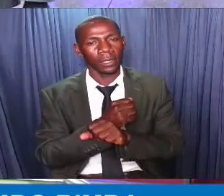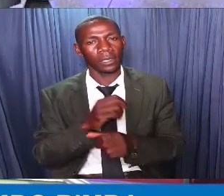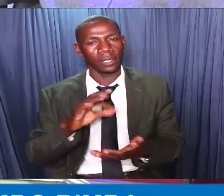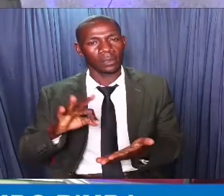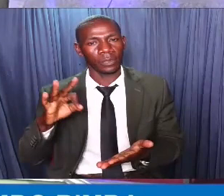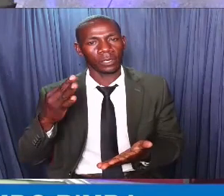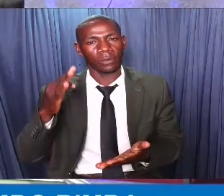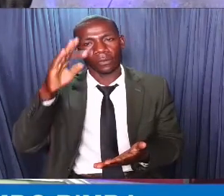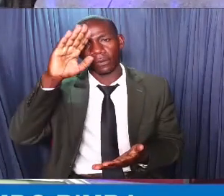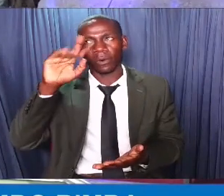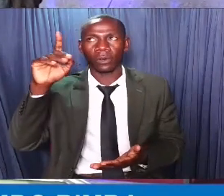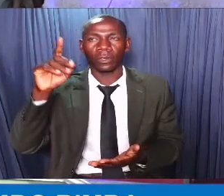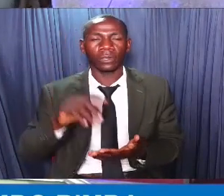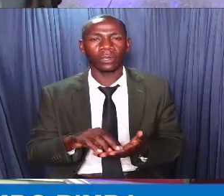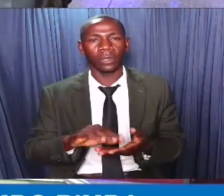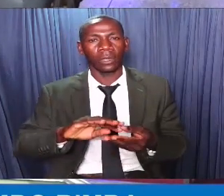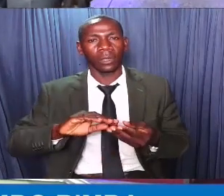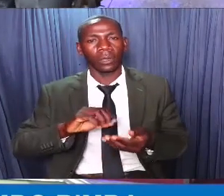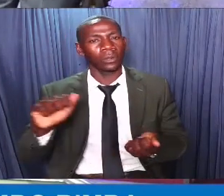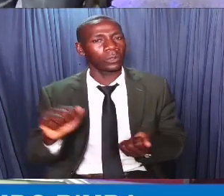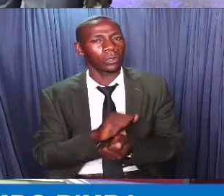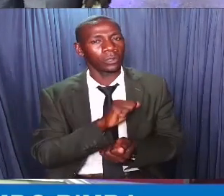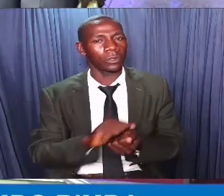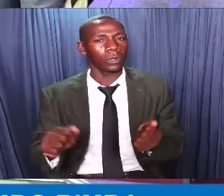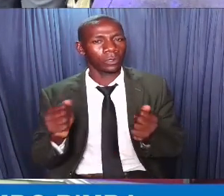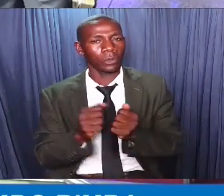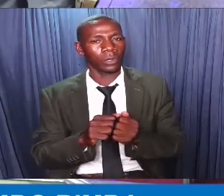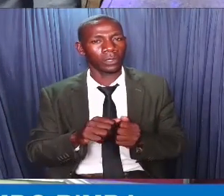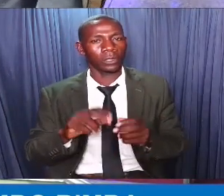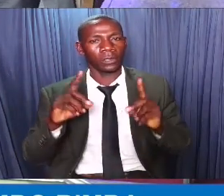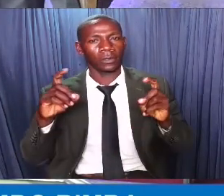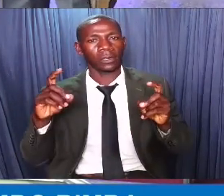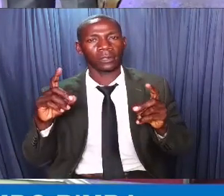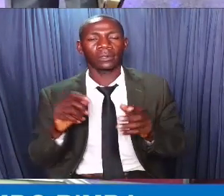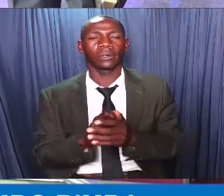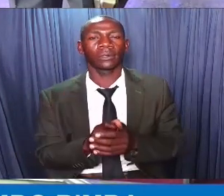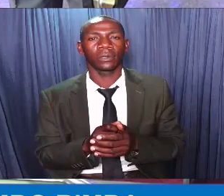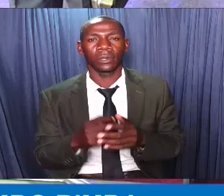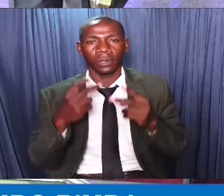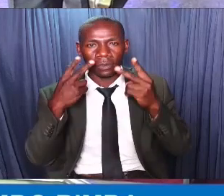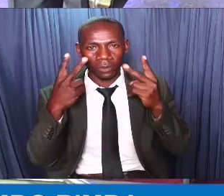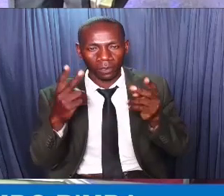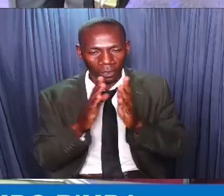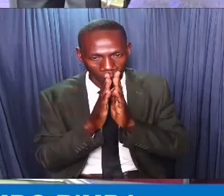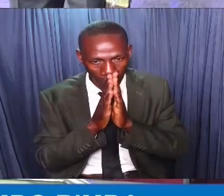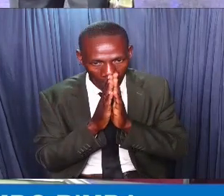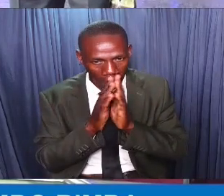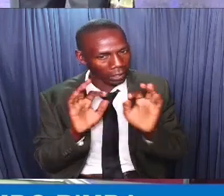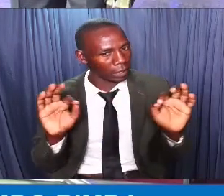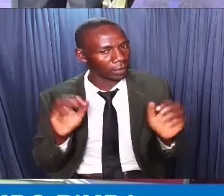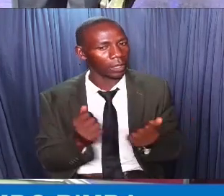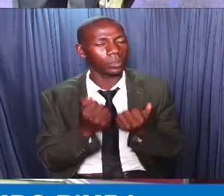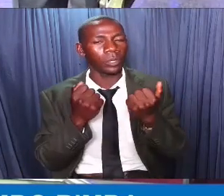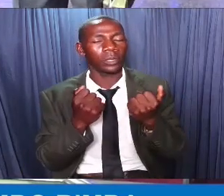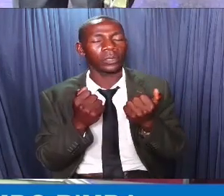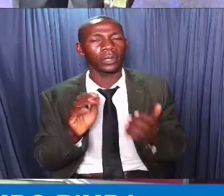the defense is the spirit of God. Anaharibiwa na dhambi. Corrupted and spoiled by sin. Ndio mtaona mnaomba wapi? You will pray, nothing will